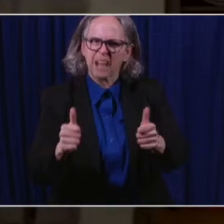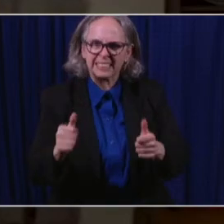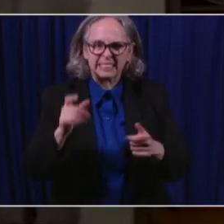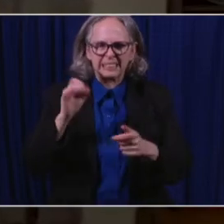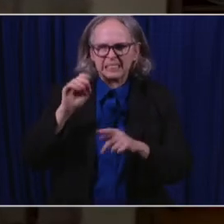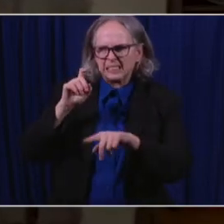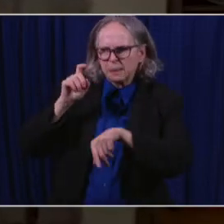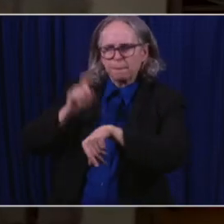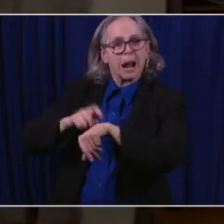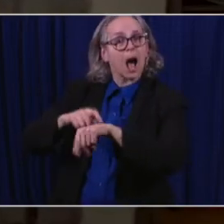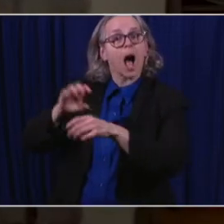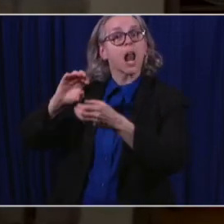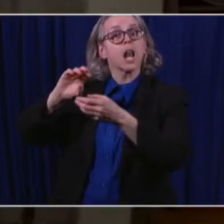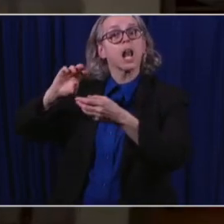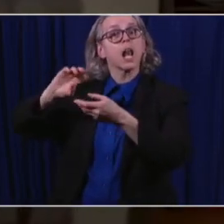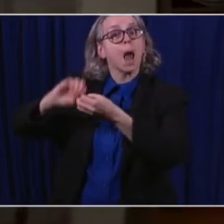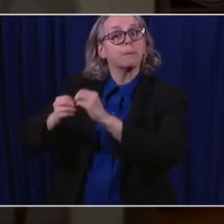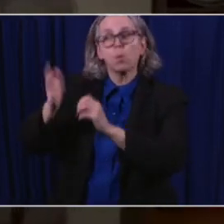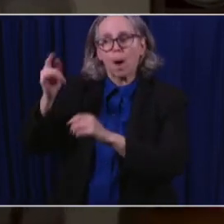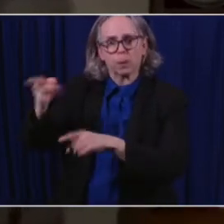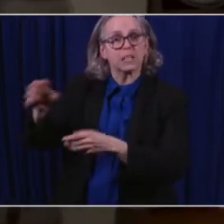let's hope we don't have that. But look, this